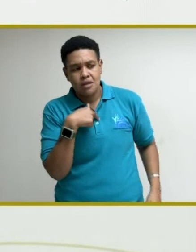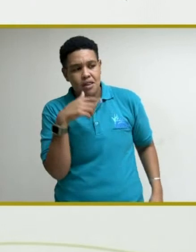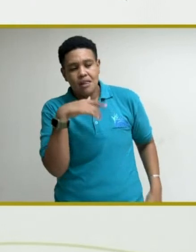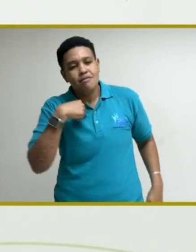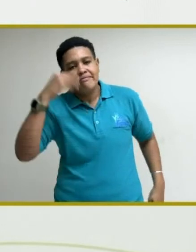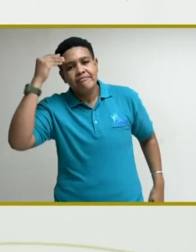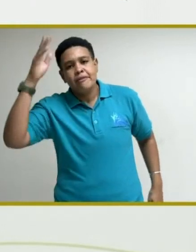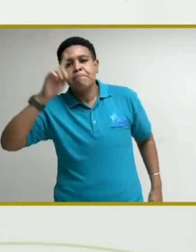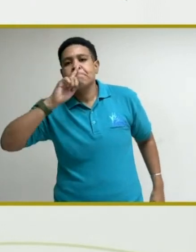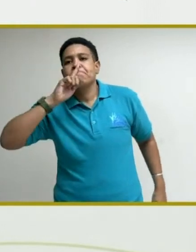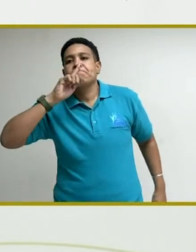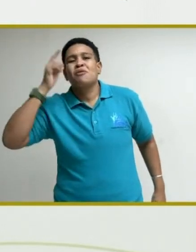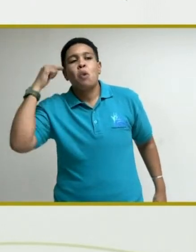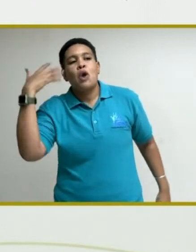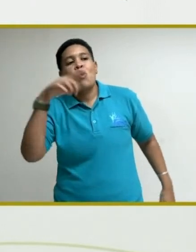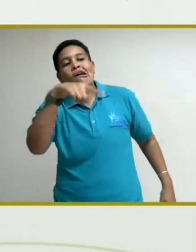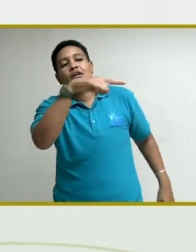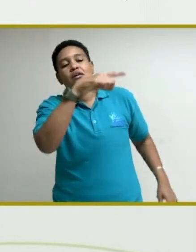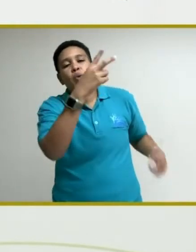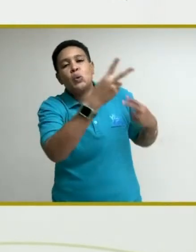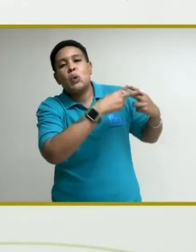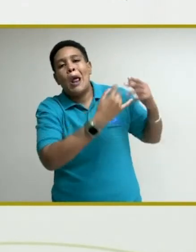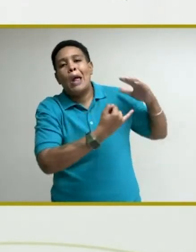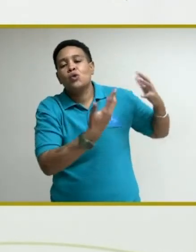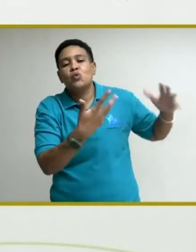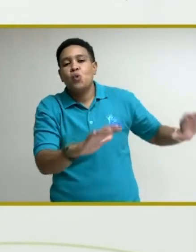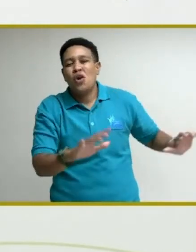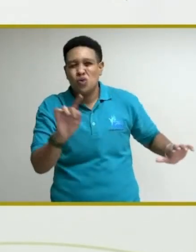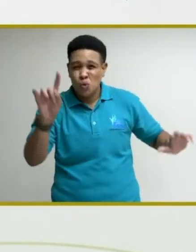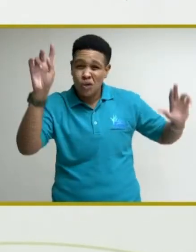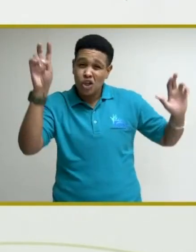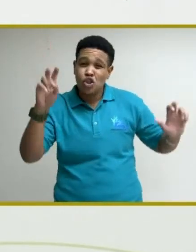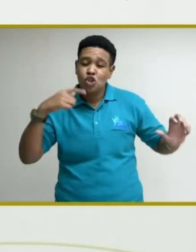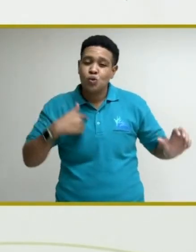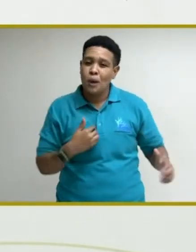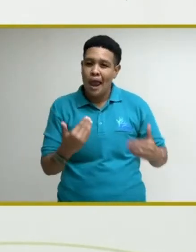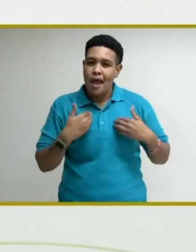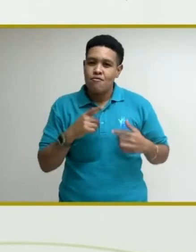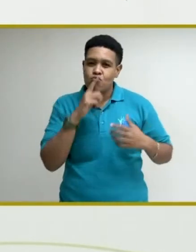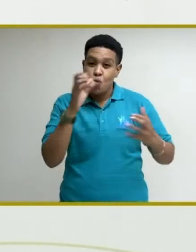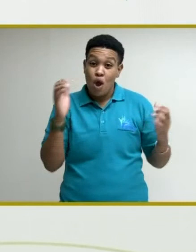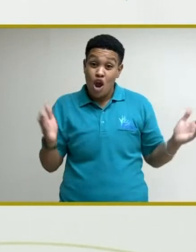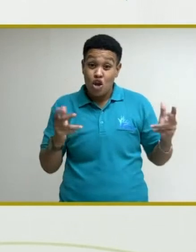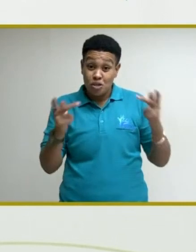So those are issues that we have, and we really would want to encourage the public